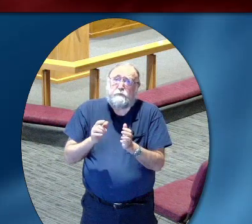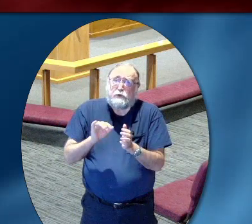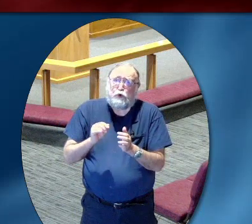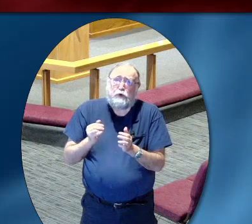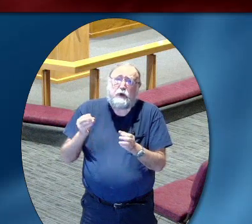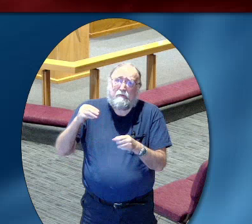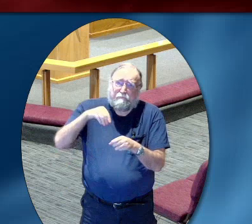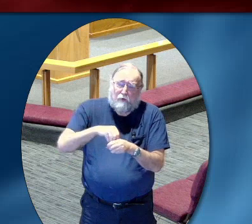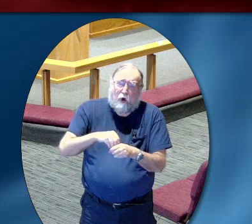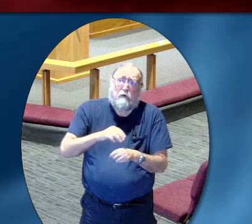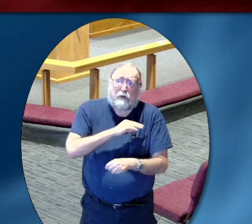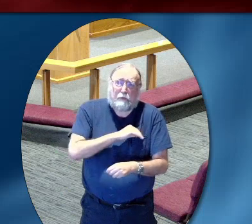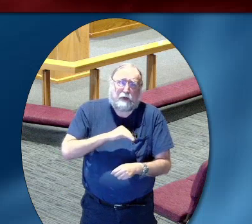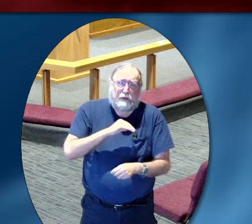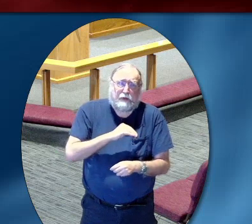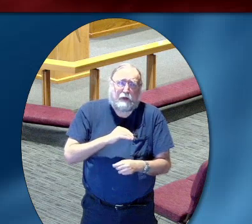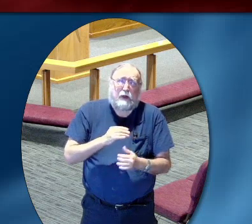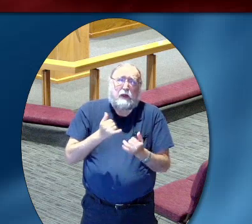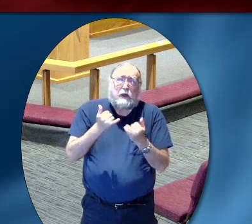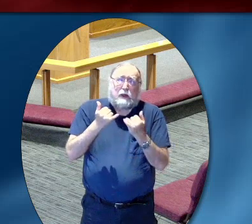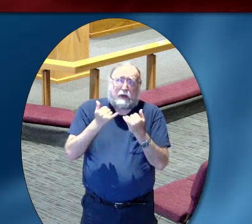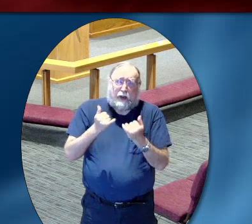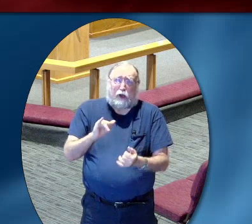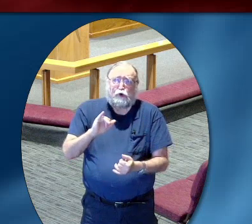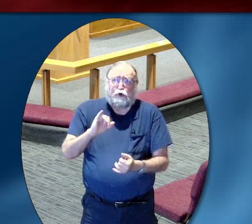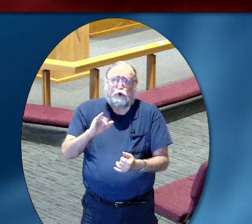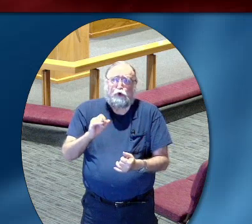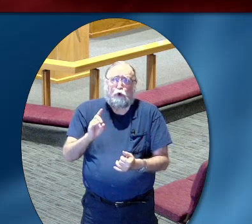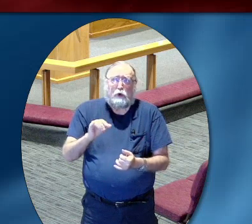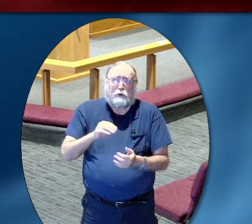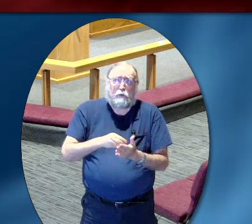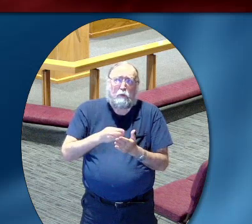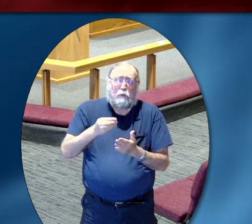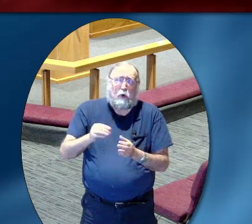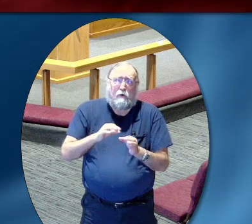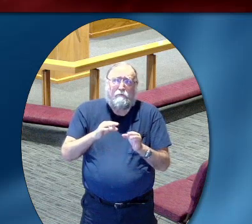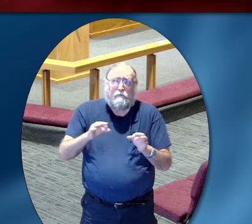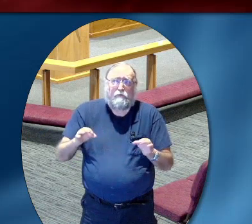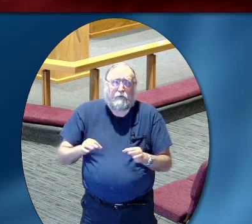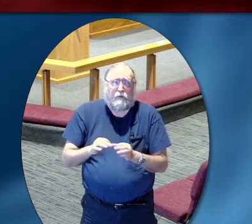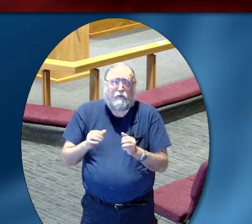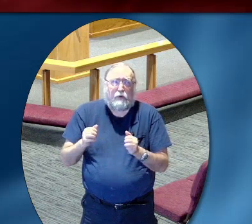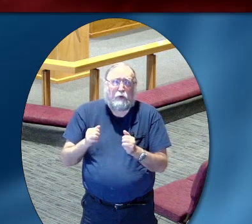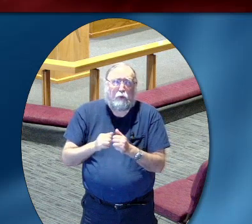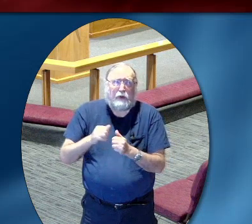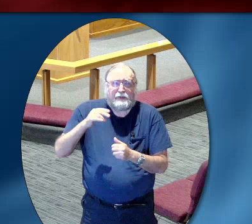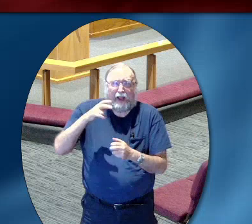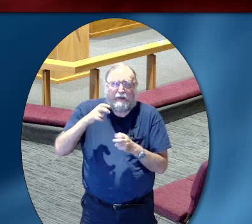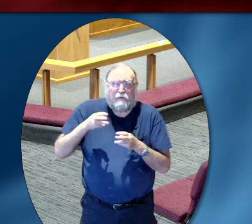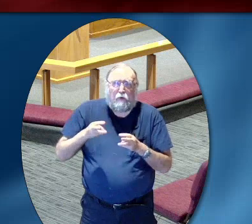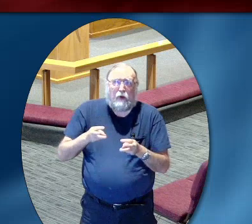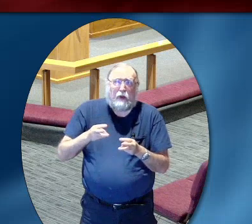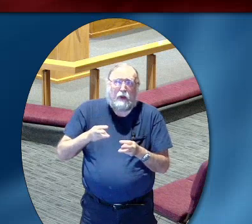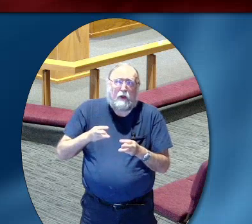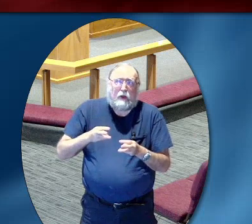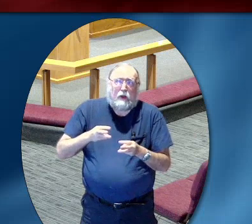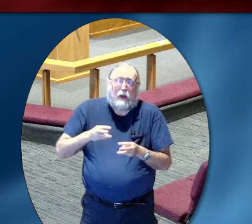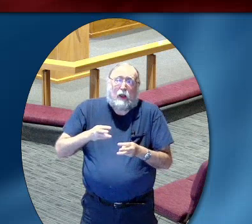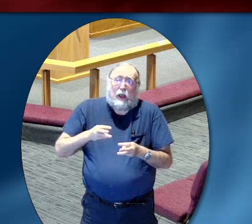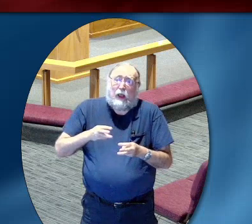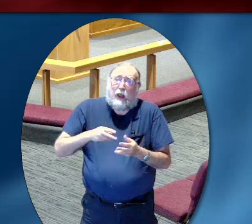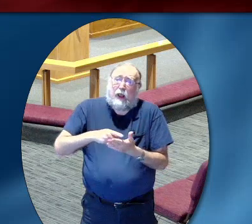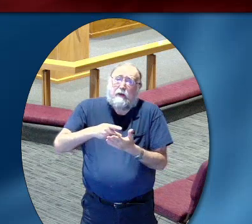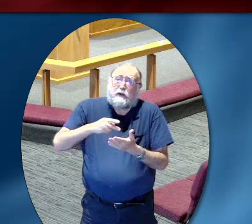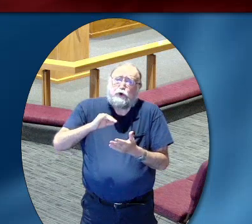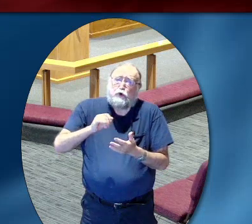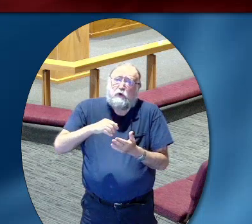ministry. Now this man bought a field with the reward of his wickedness, and falling headlong,